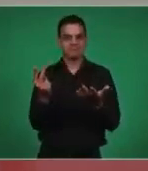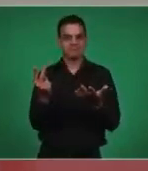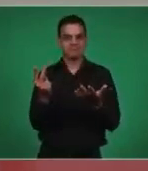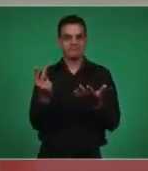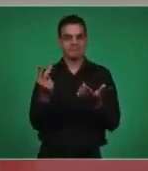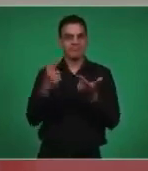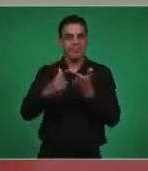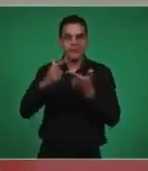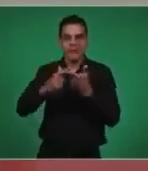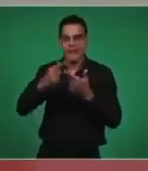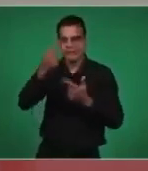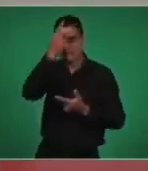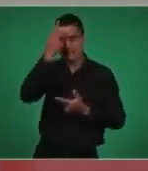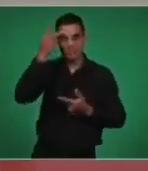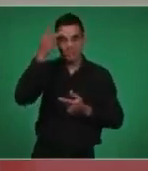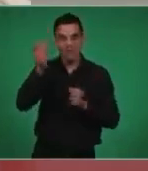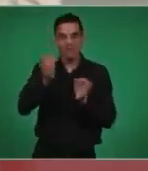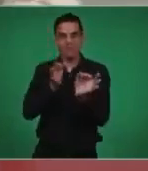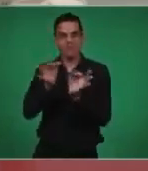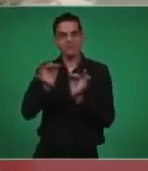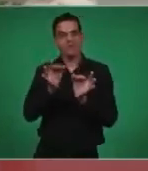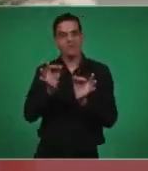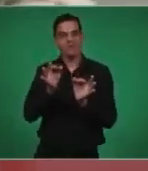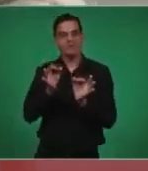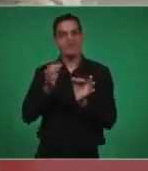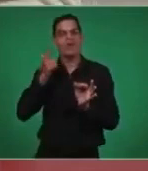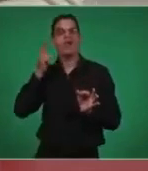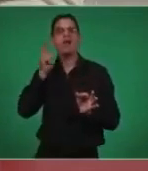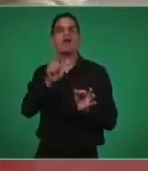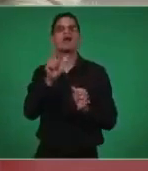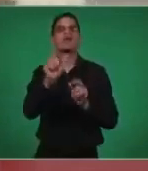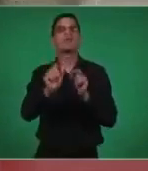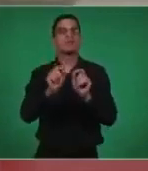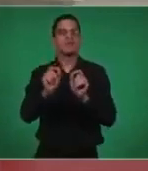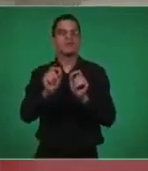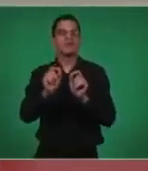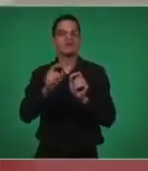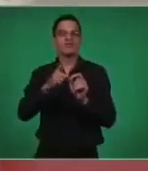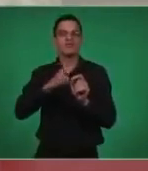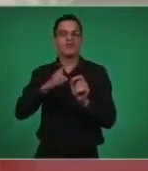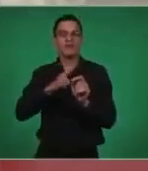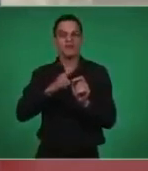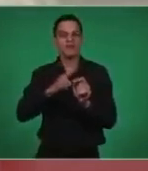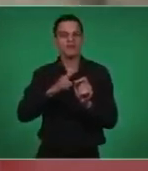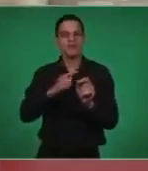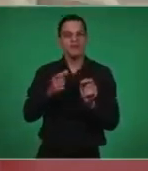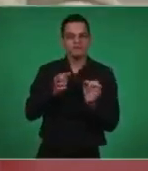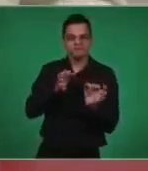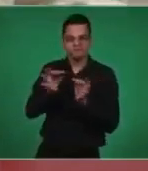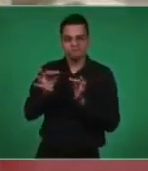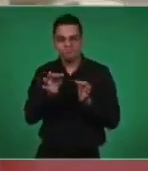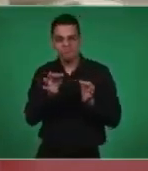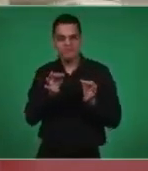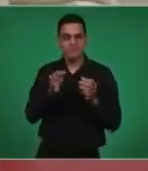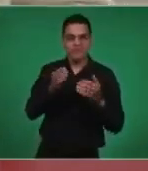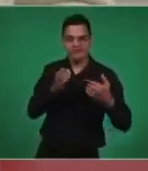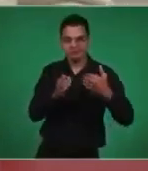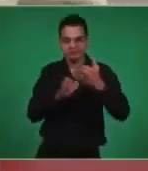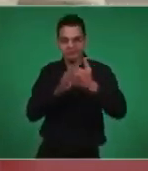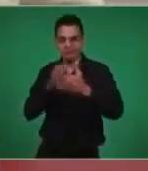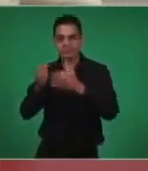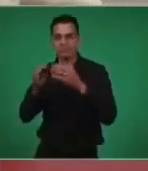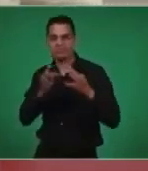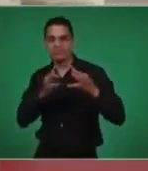A person that is organized takes gain time. We got another one that